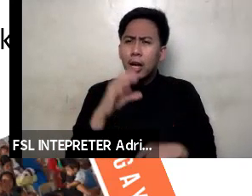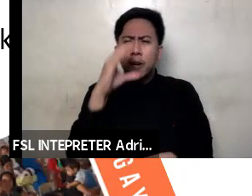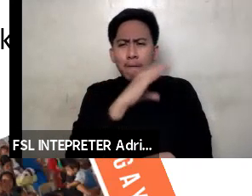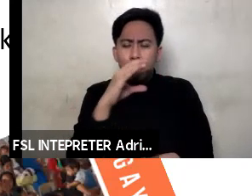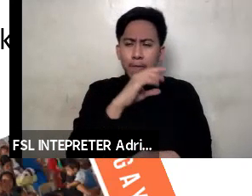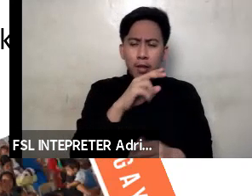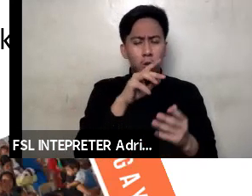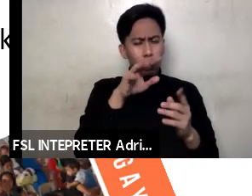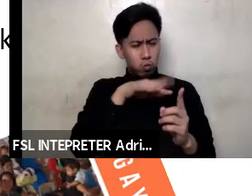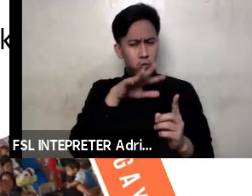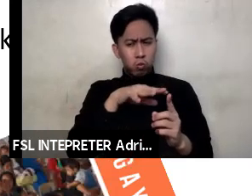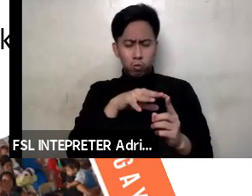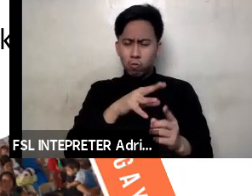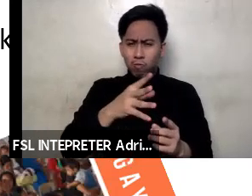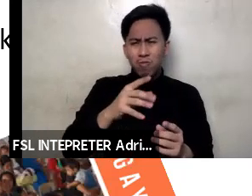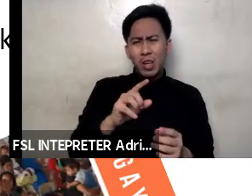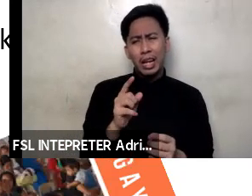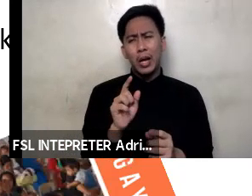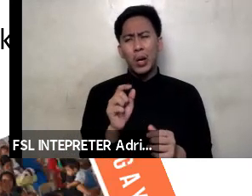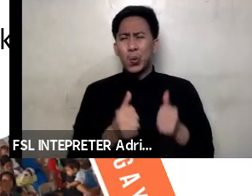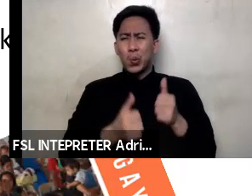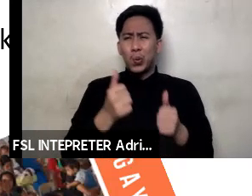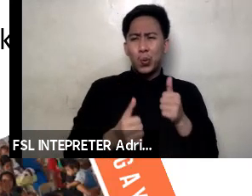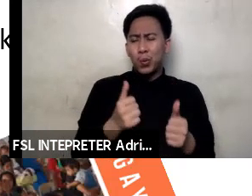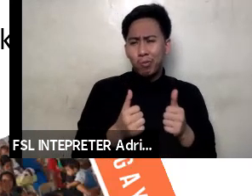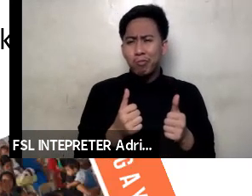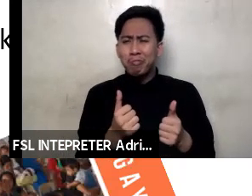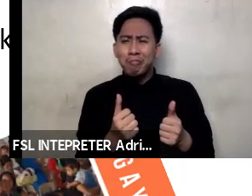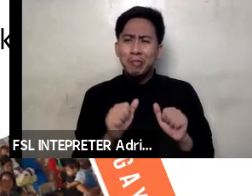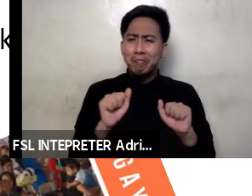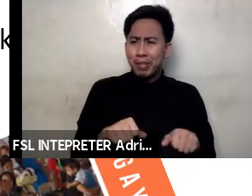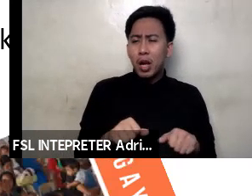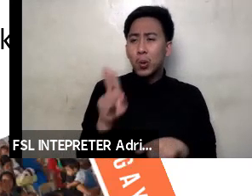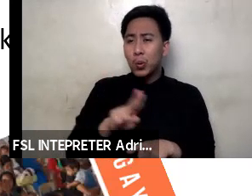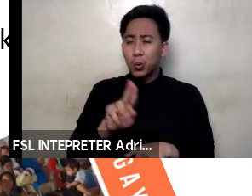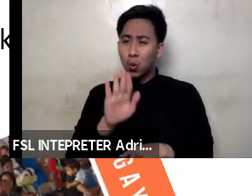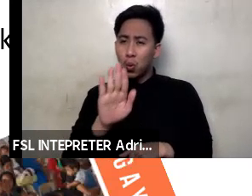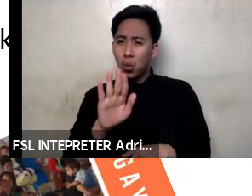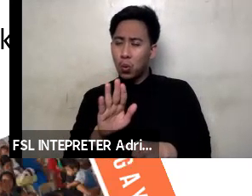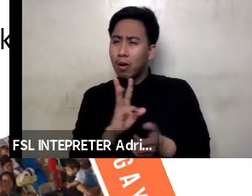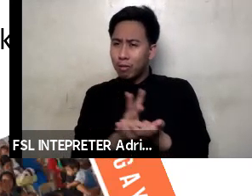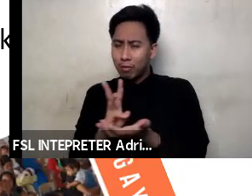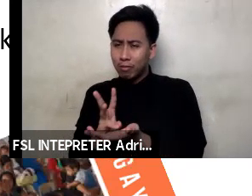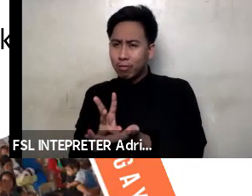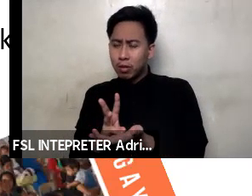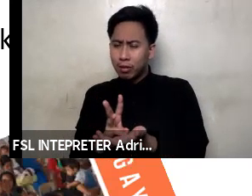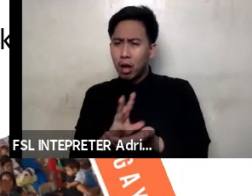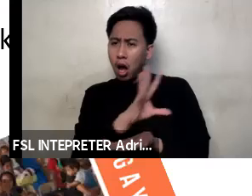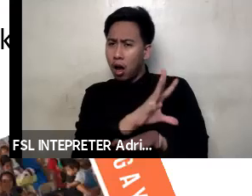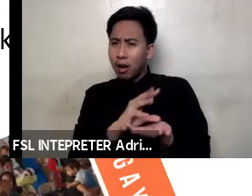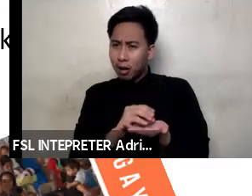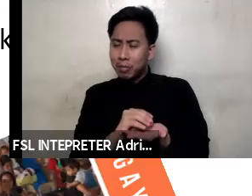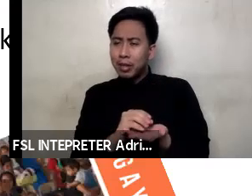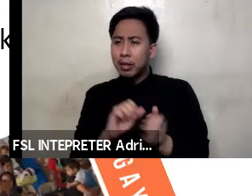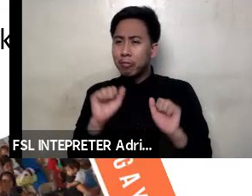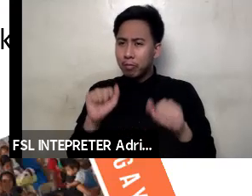is acceptable to you, see what is suited in your municipality, and put them together, and you may even have a better